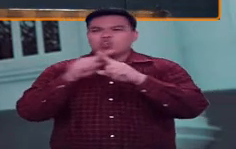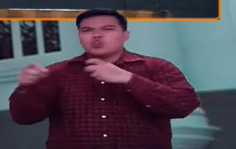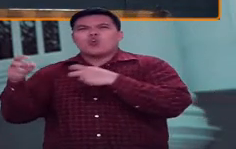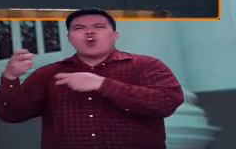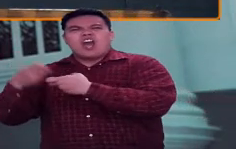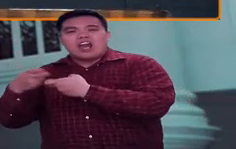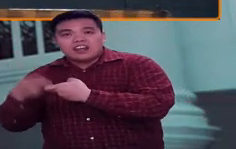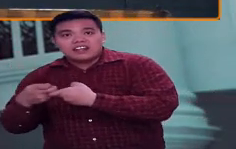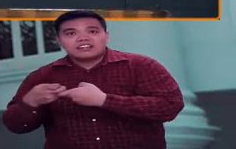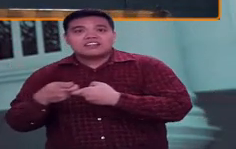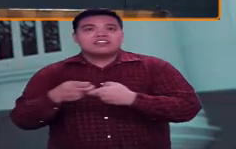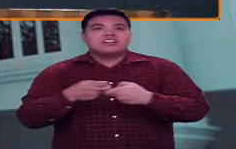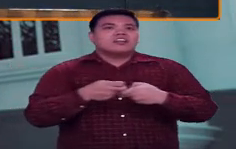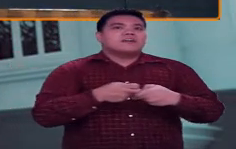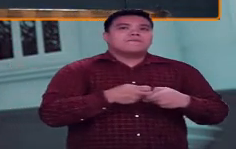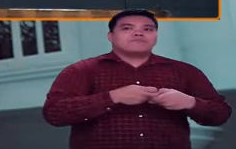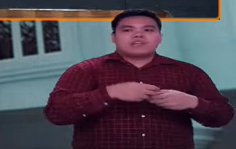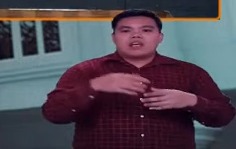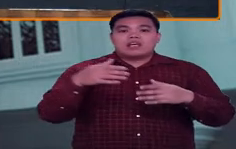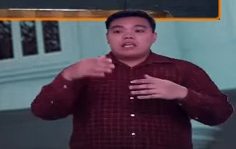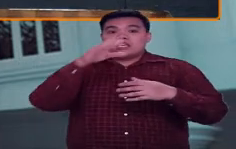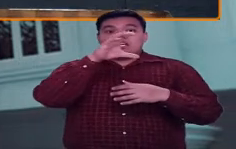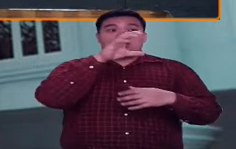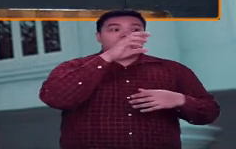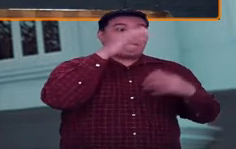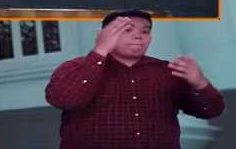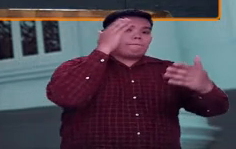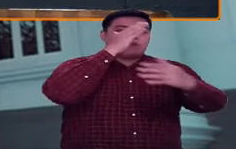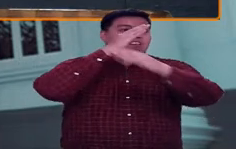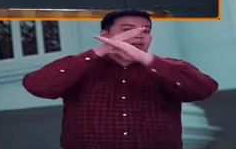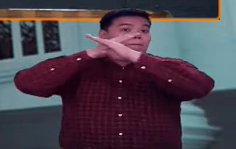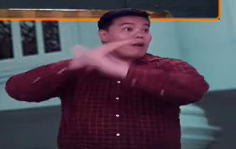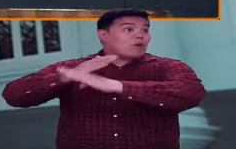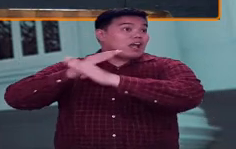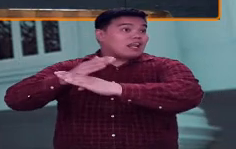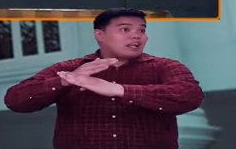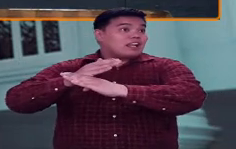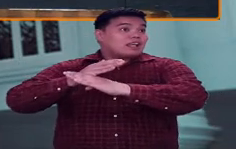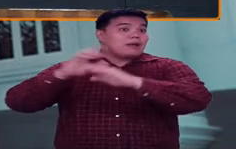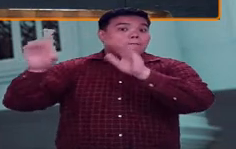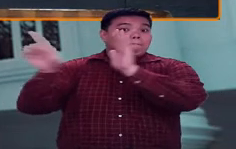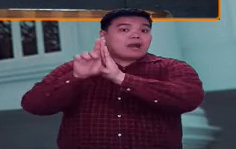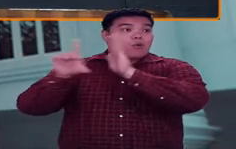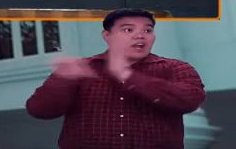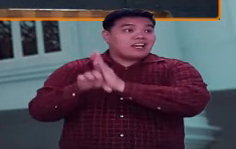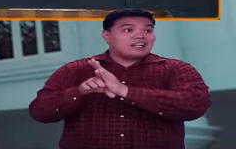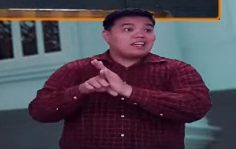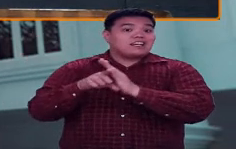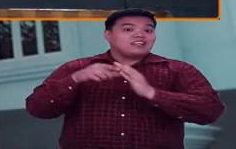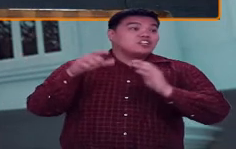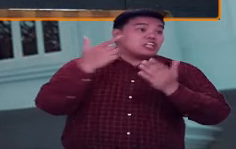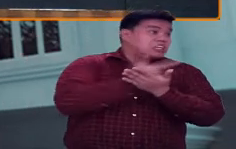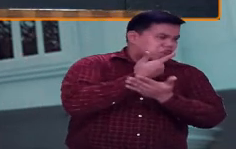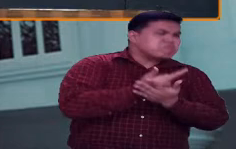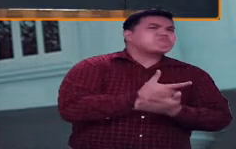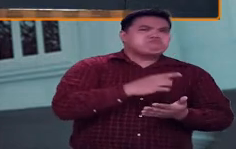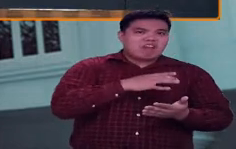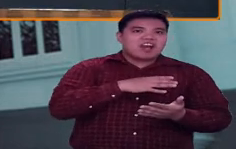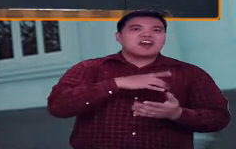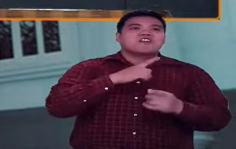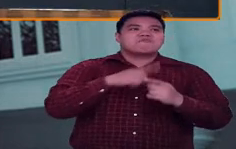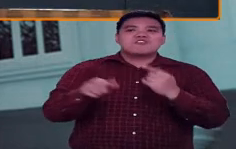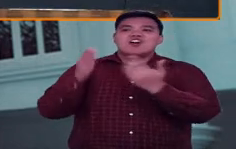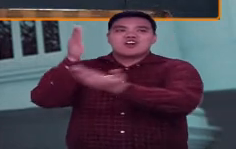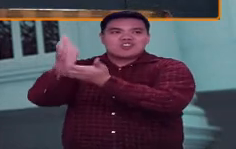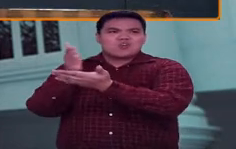fortified like the cities in restricted access nations where missionaries sometimes risk it all to take the gospel where they